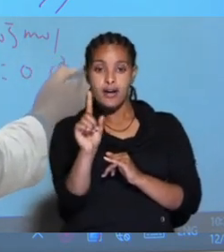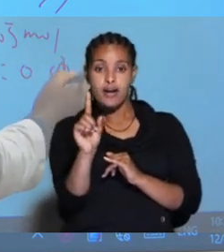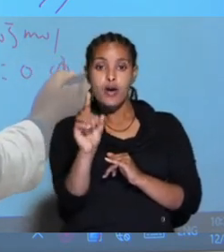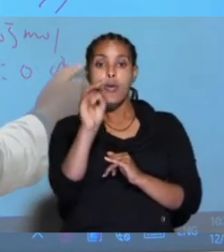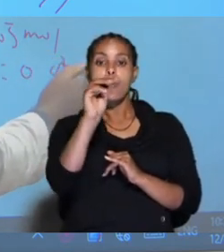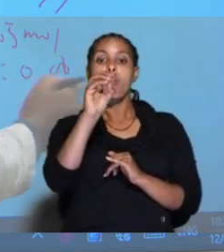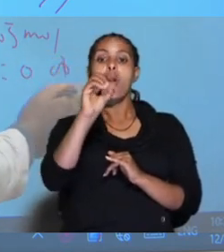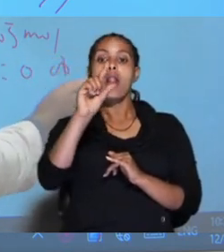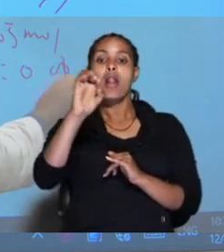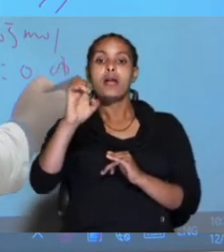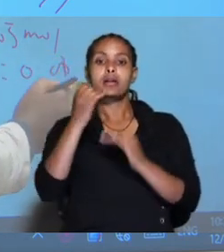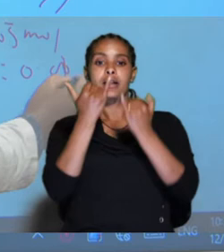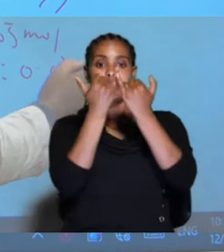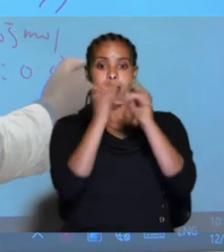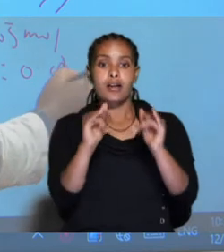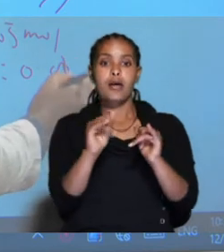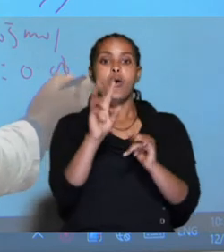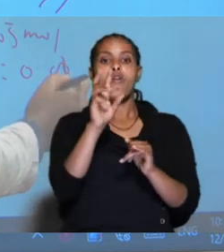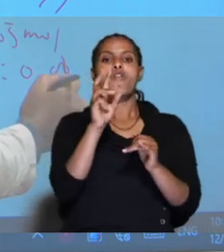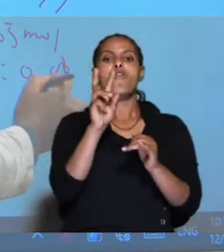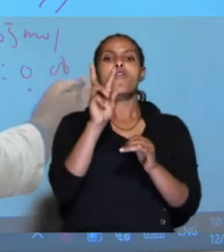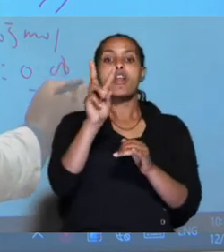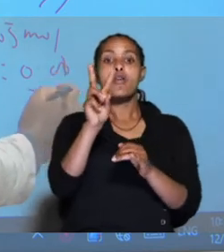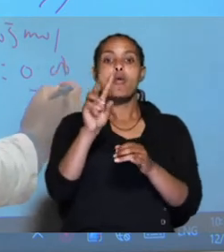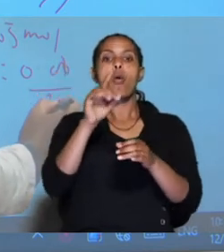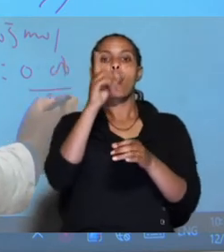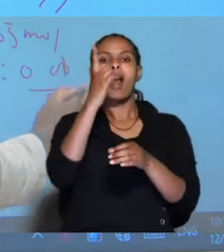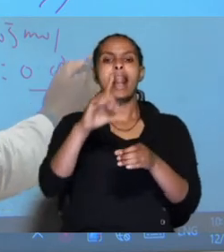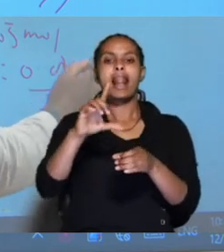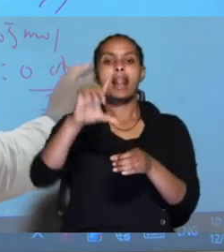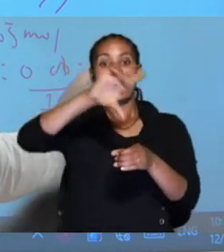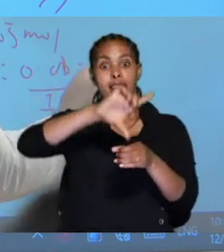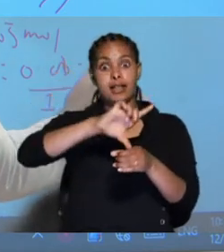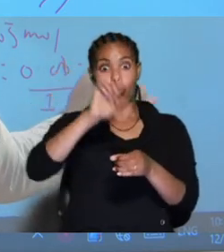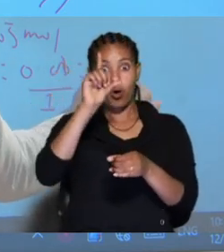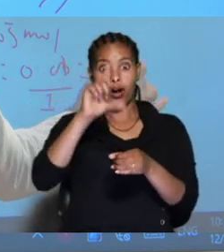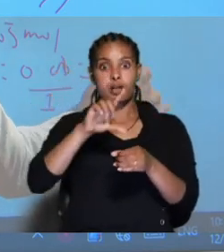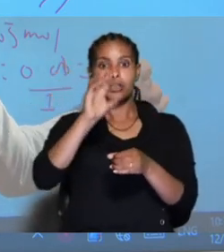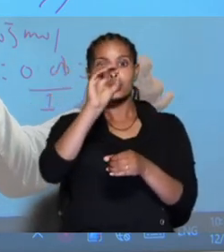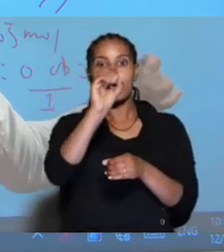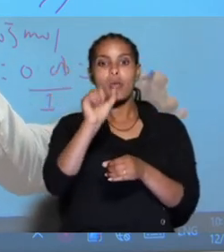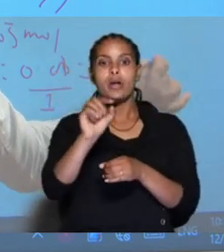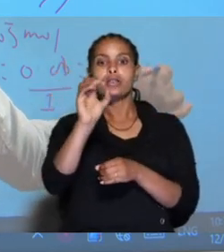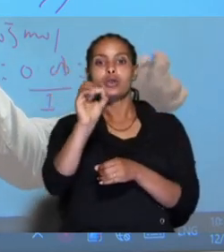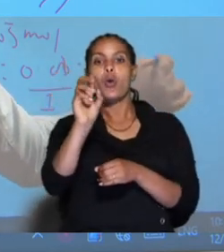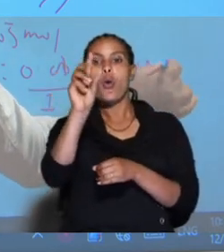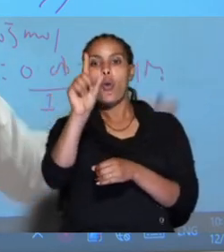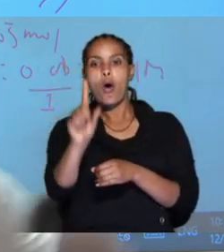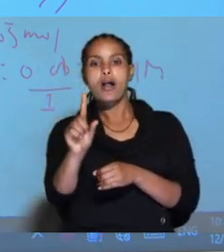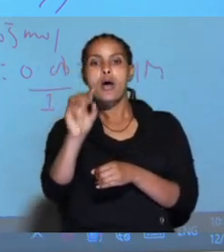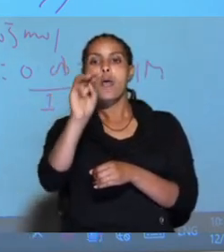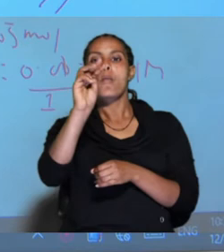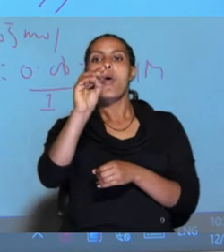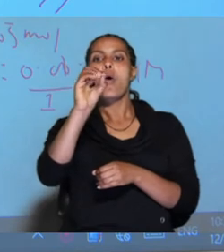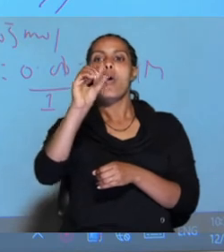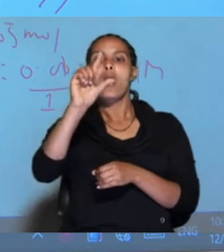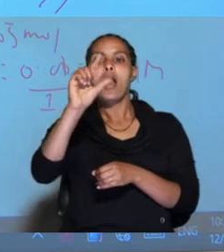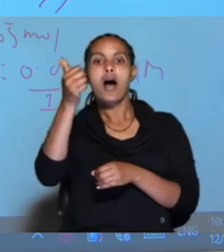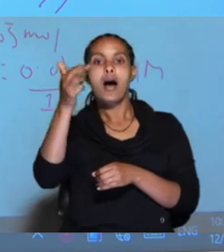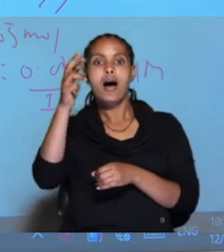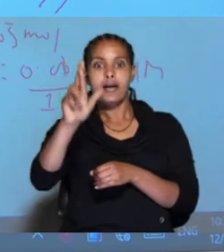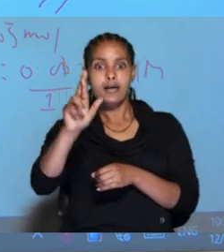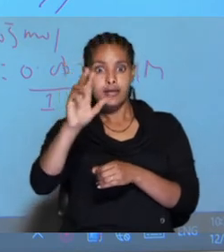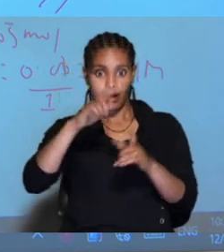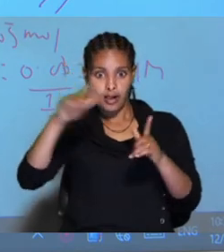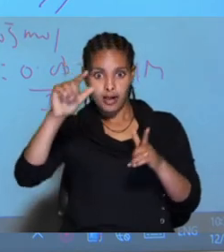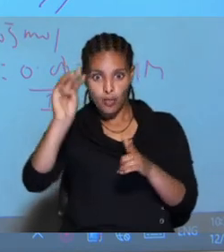0.01 mole divided by volume 1 liter. 1 liter, which is 0.01 molar.